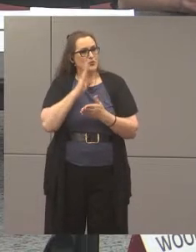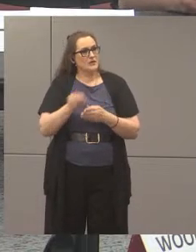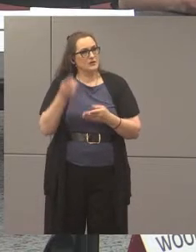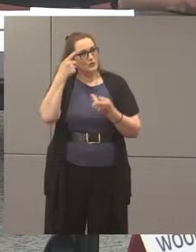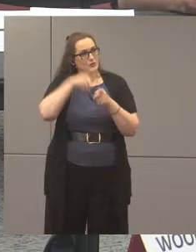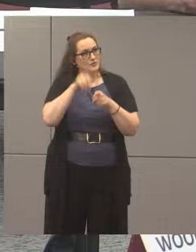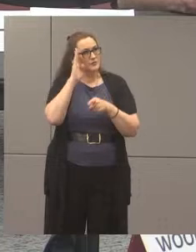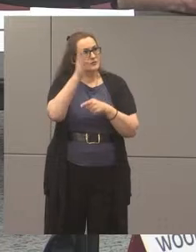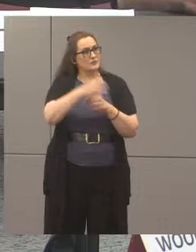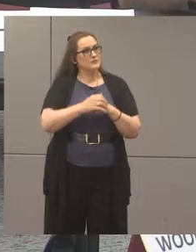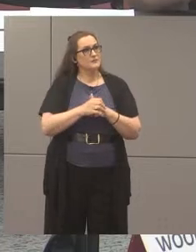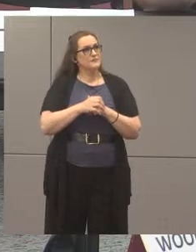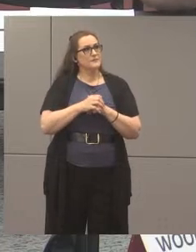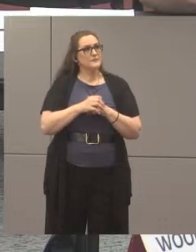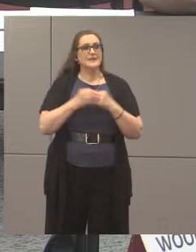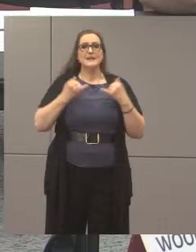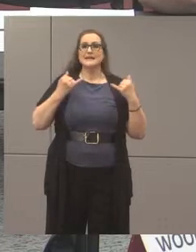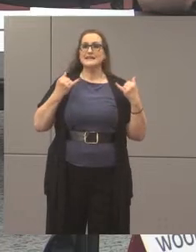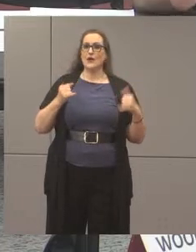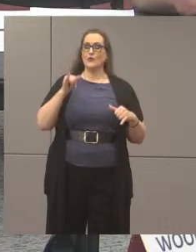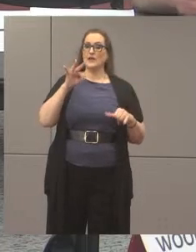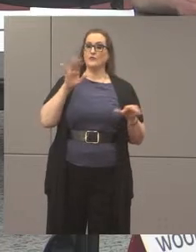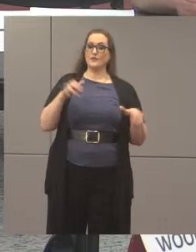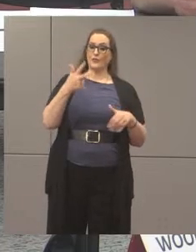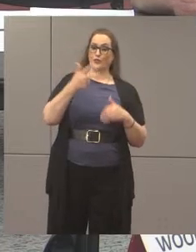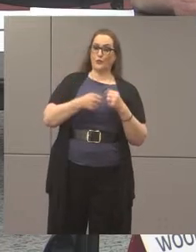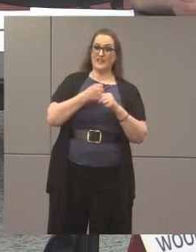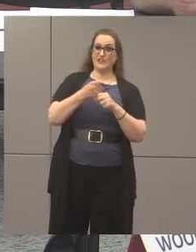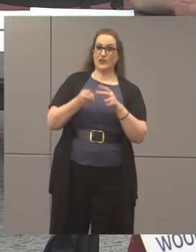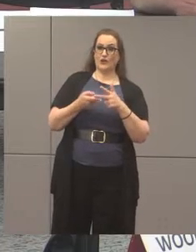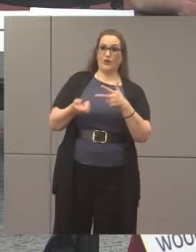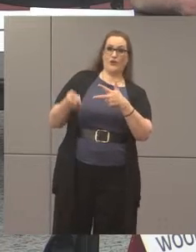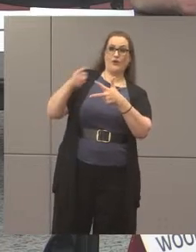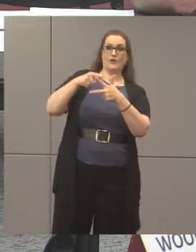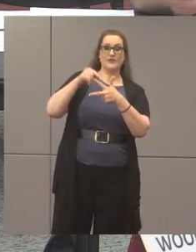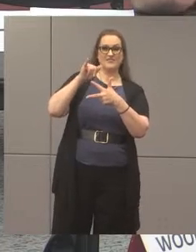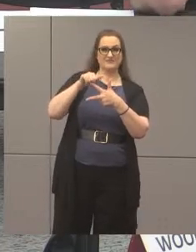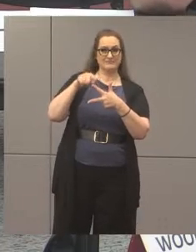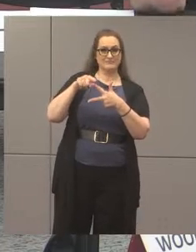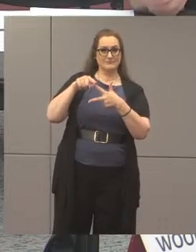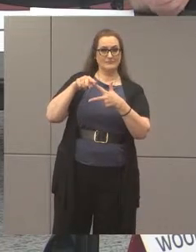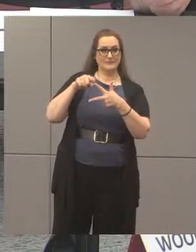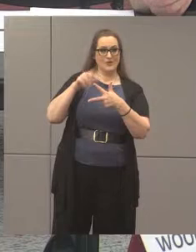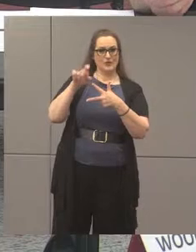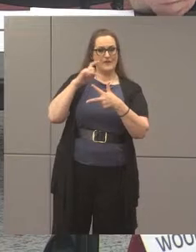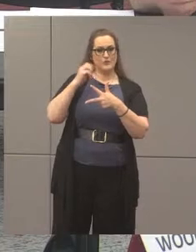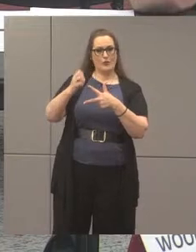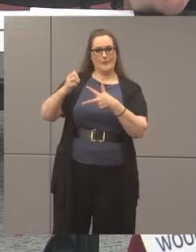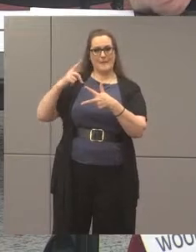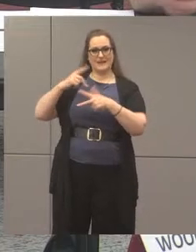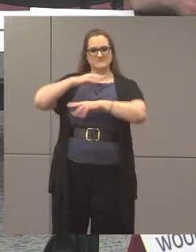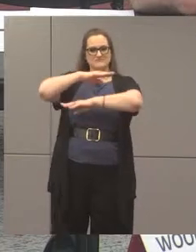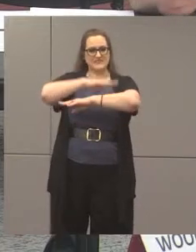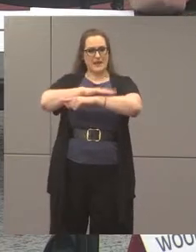agreeing to. Now, if we did a 3-year, and then we have to go back to the table with them, they could come back and say, okay,